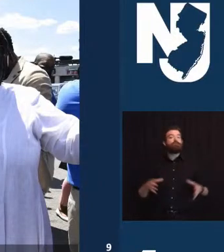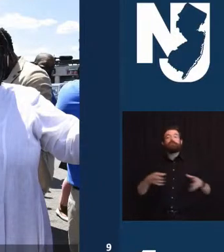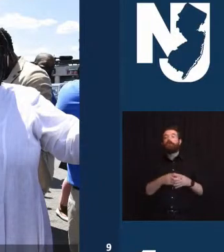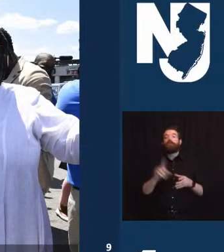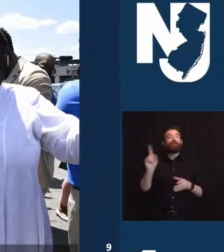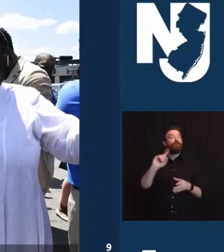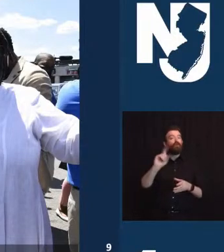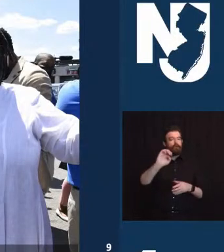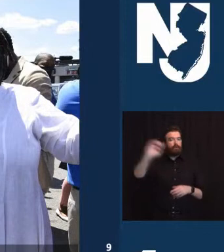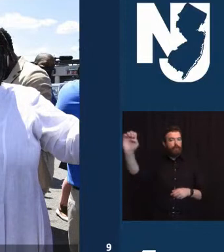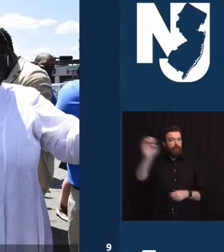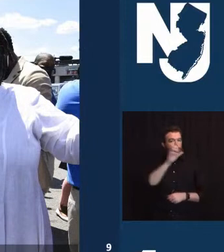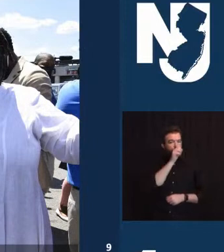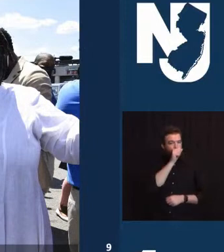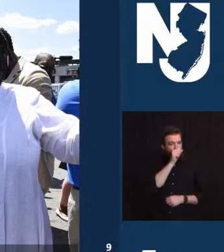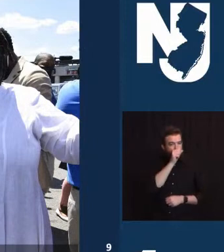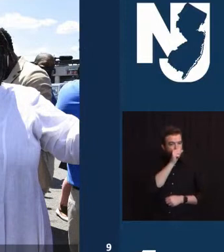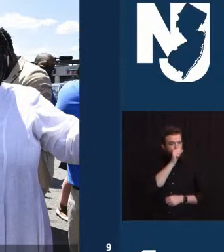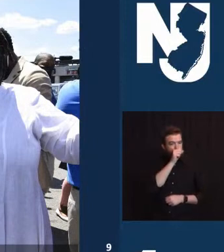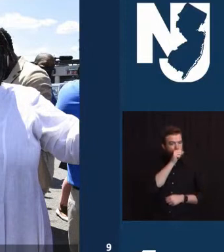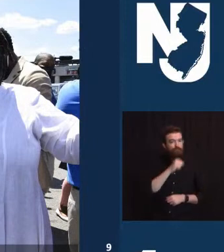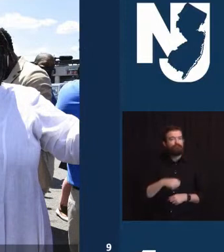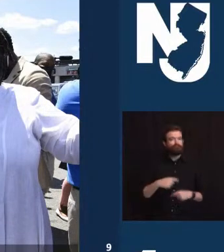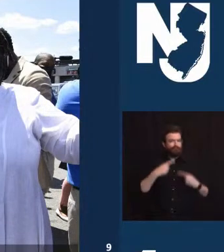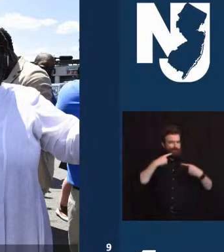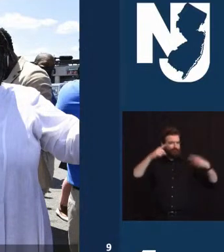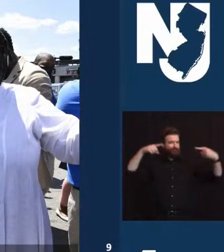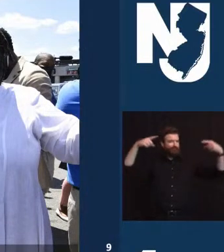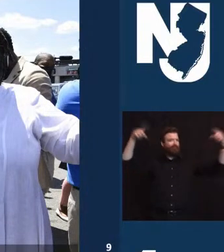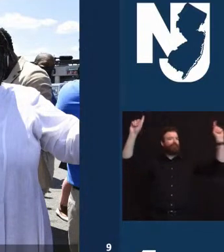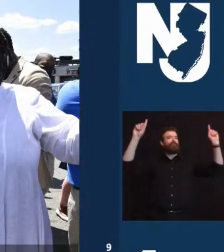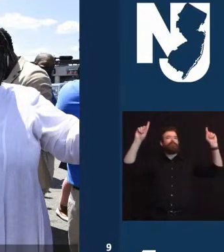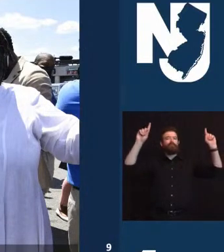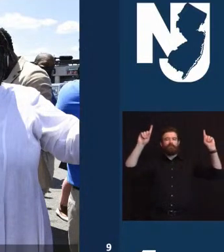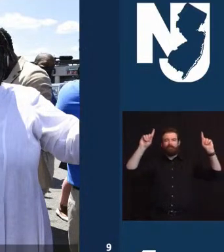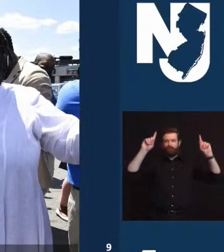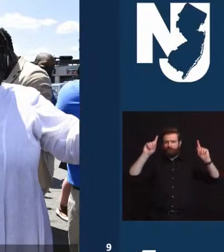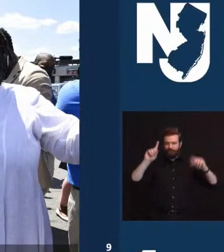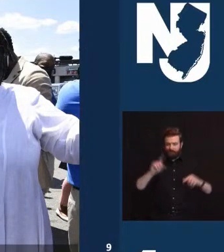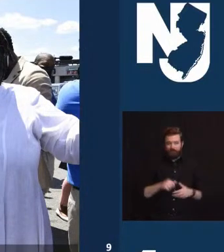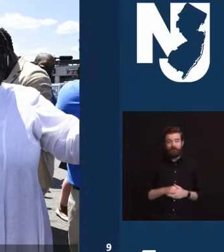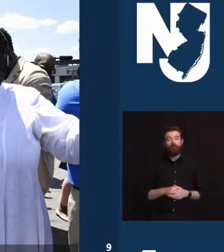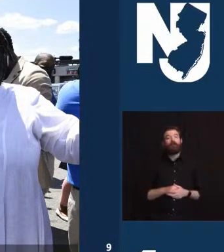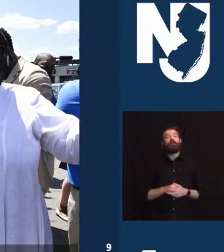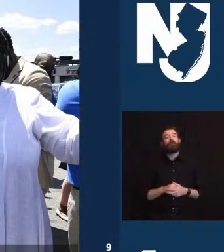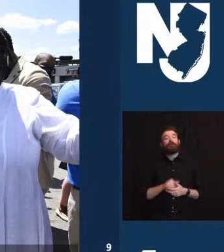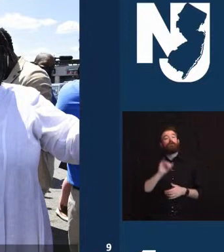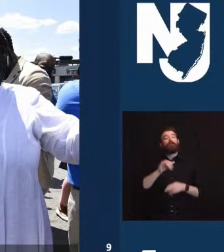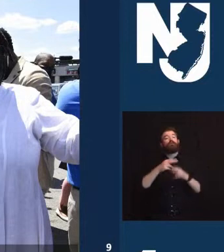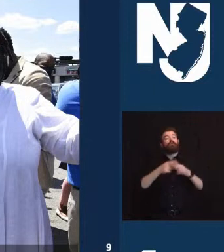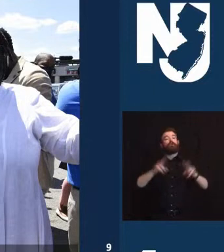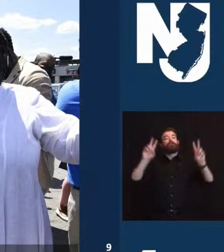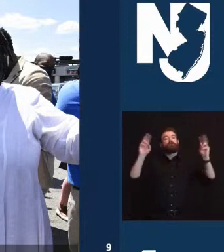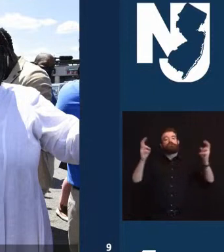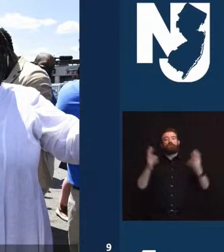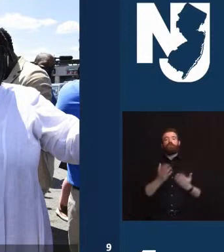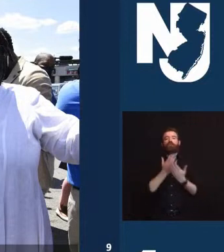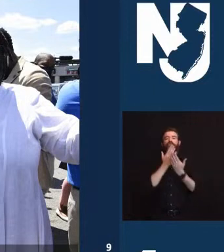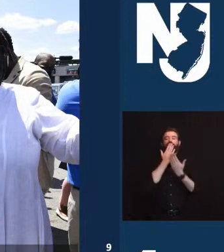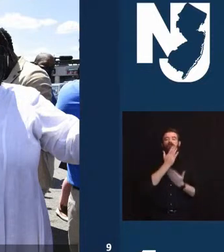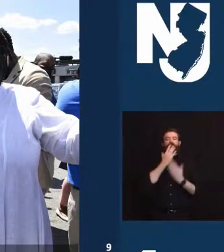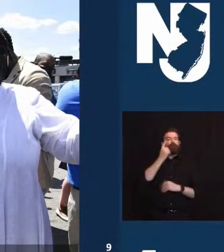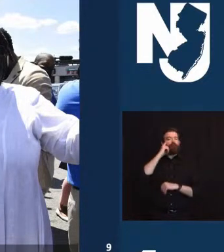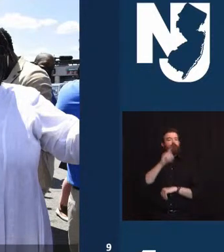successful vaccination event as part of our Grateful for the Shot outreach effort. Again, Grateful for the